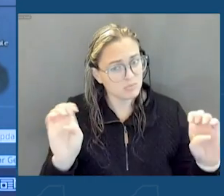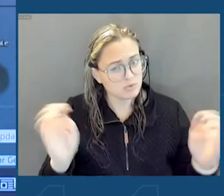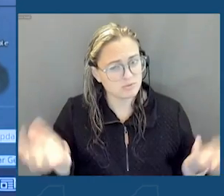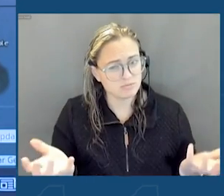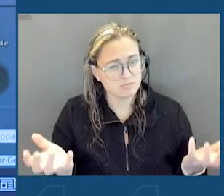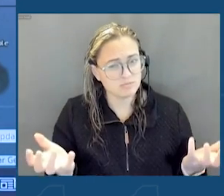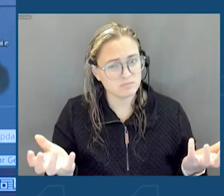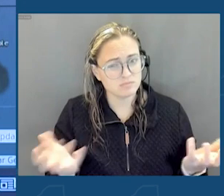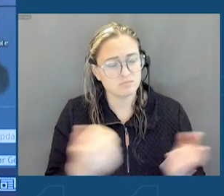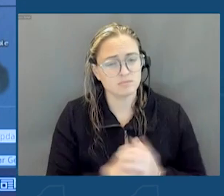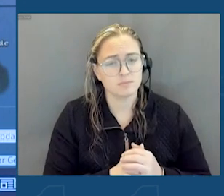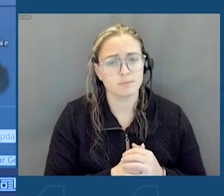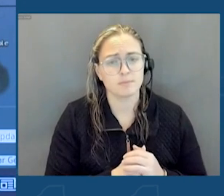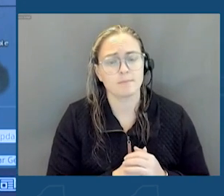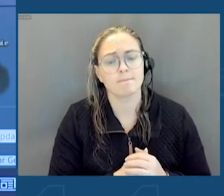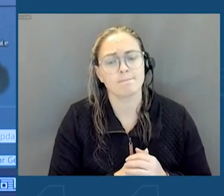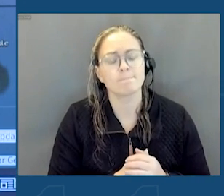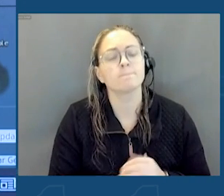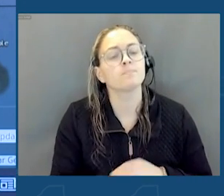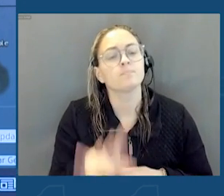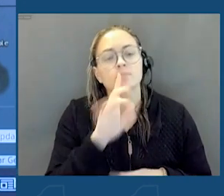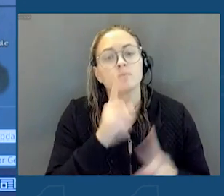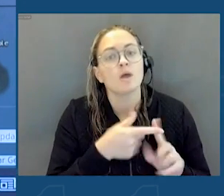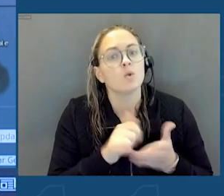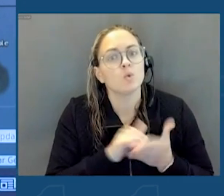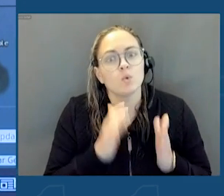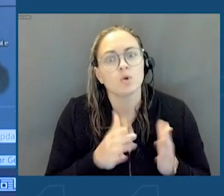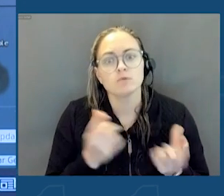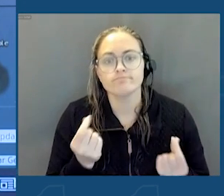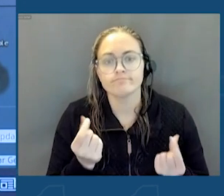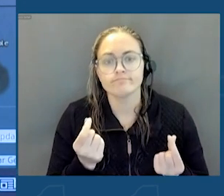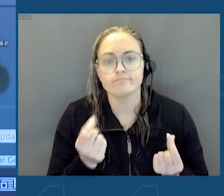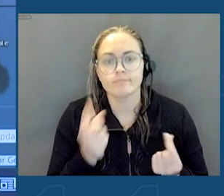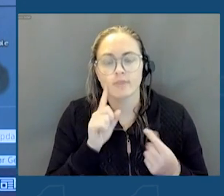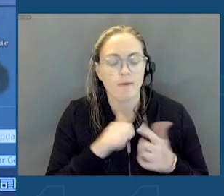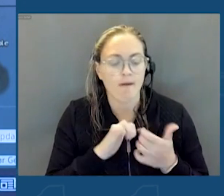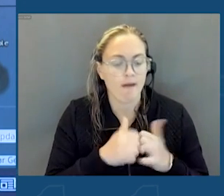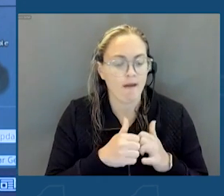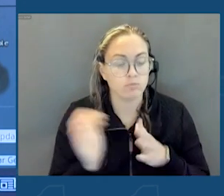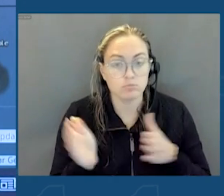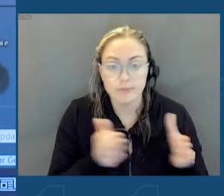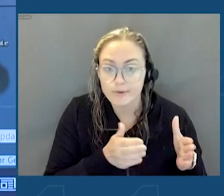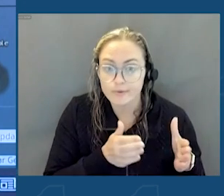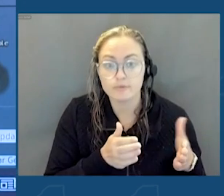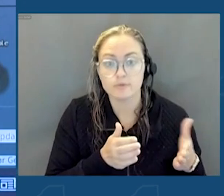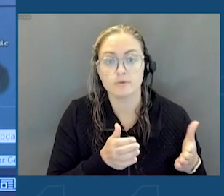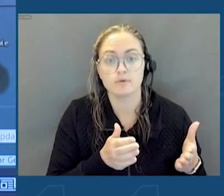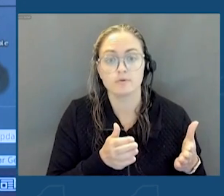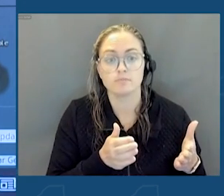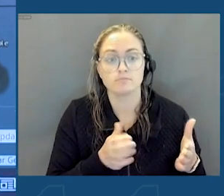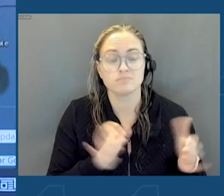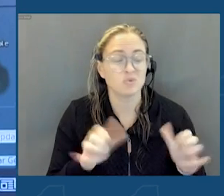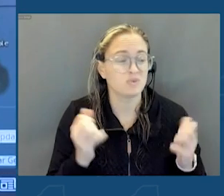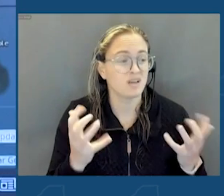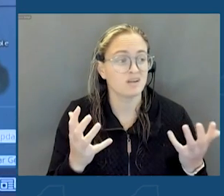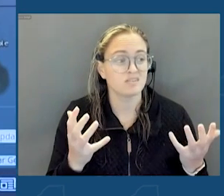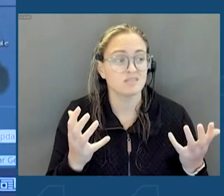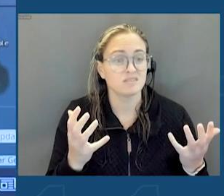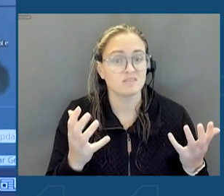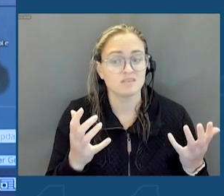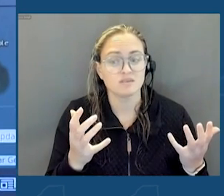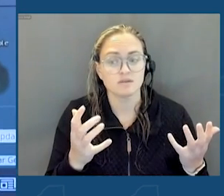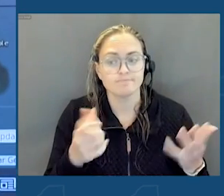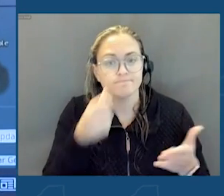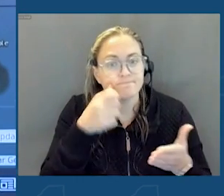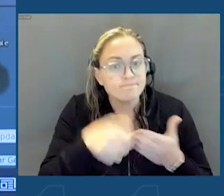now. Let's talk about what New Yorkers can do. I think about how to prepare. We do a lot of notices when it comes